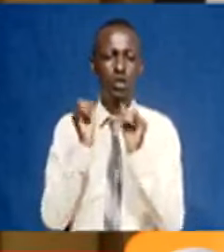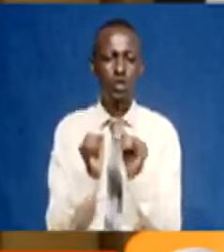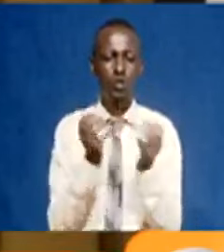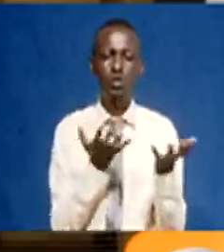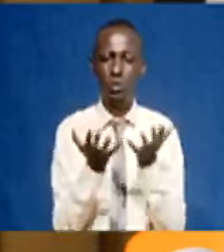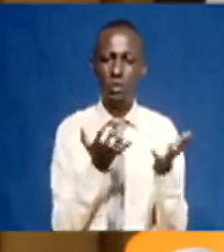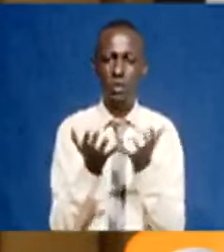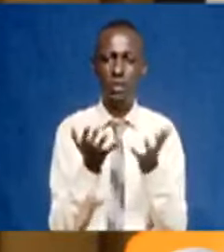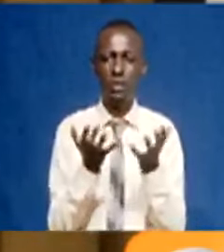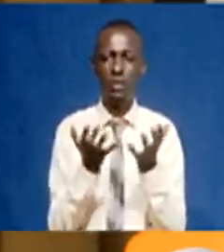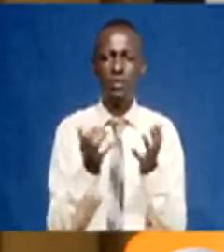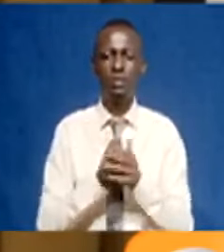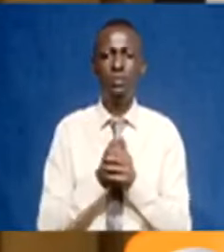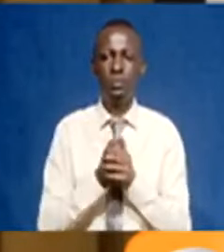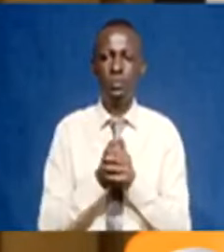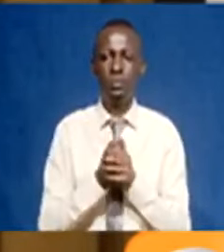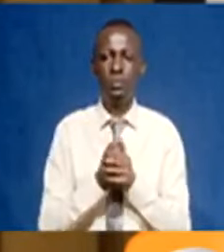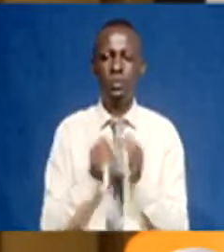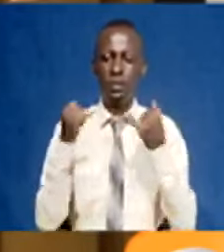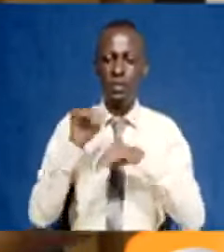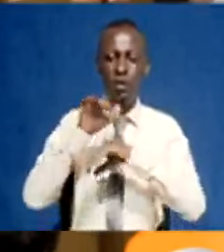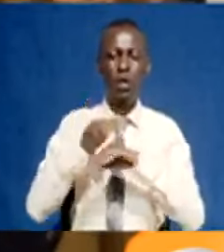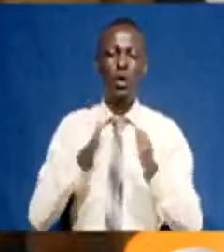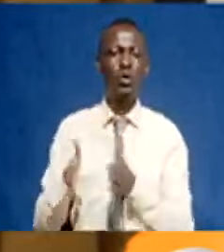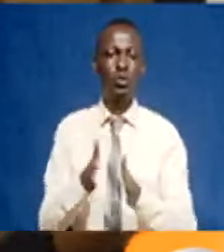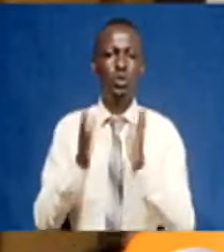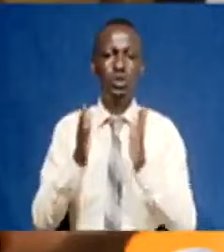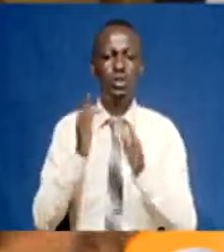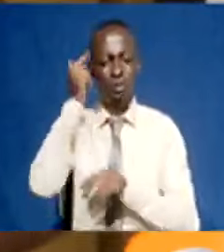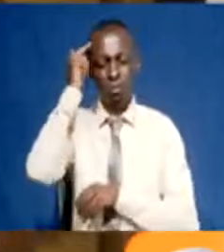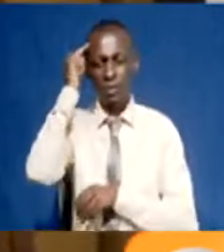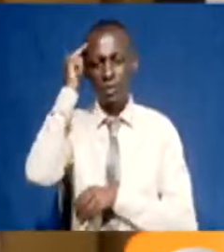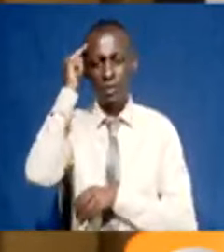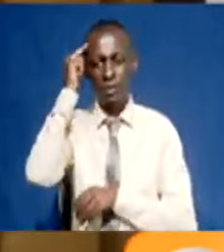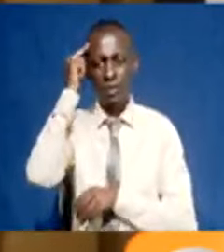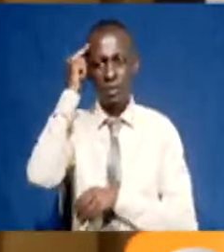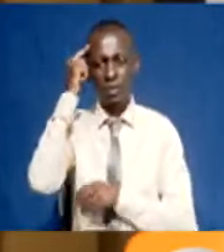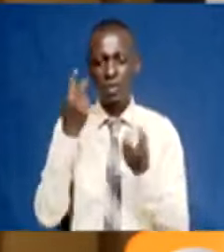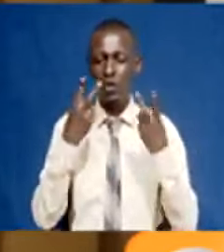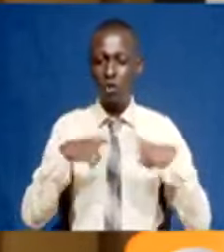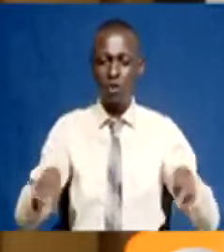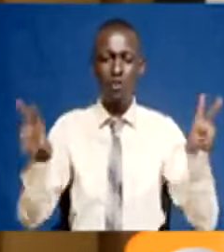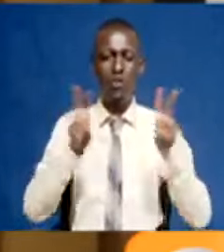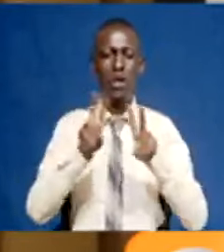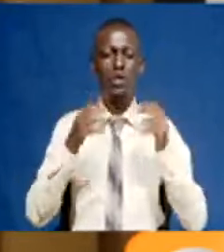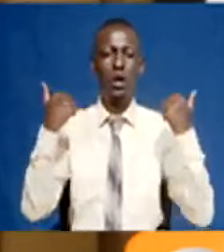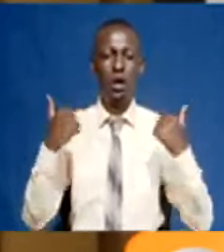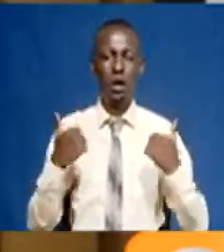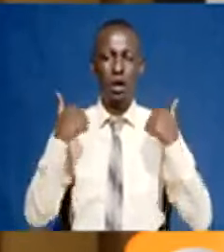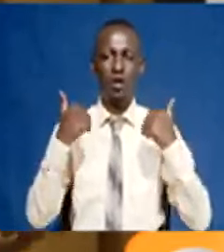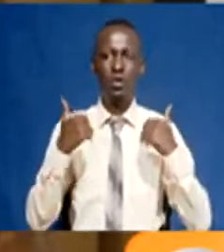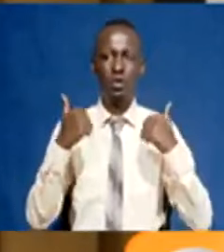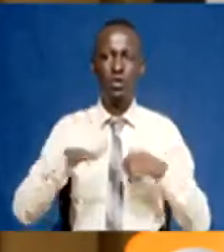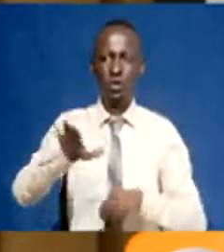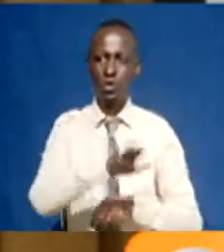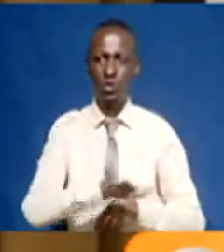haven't, don't feel any pressure, but look for that opportunity, because I think that truly is the enduring value of such a community